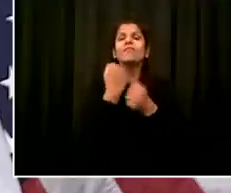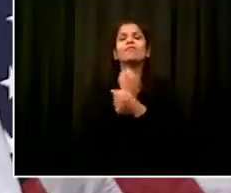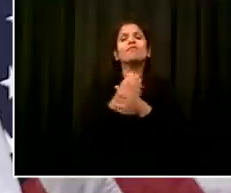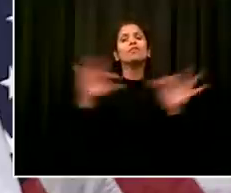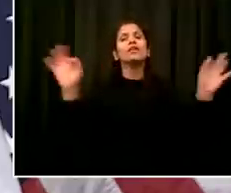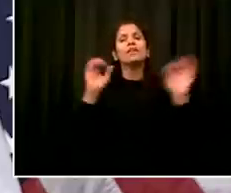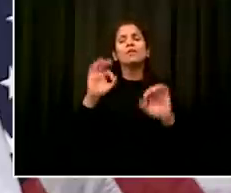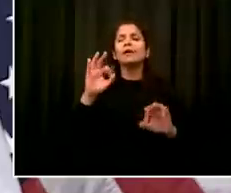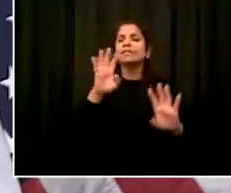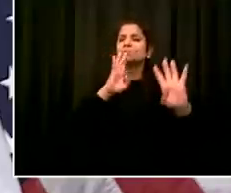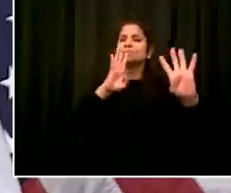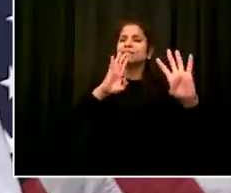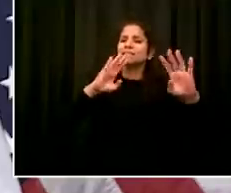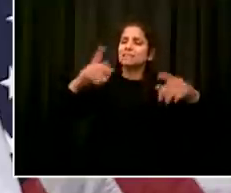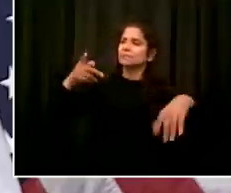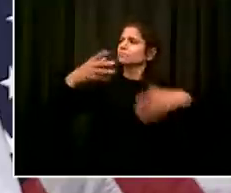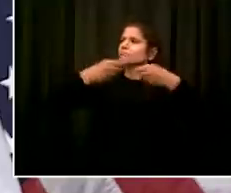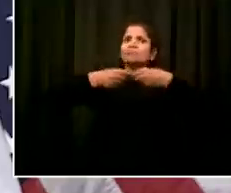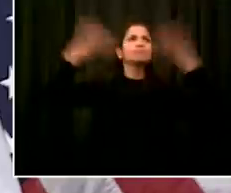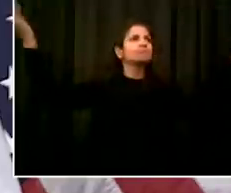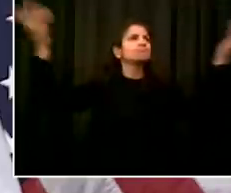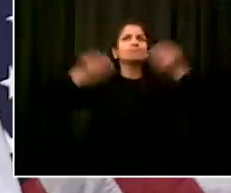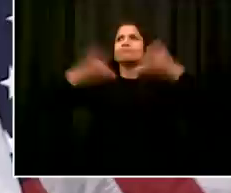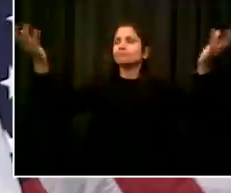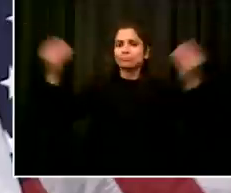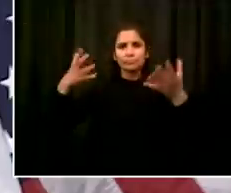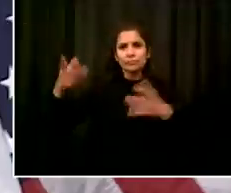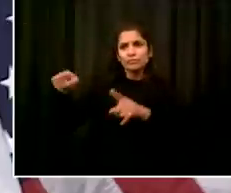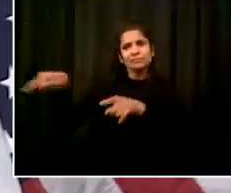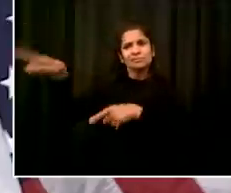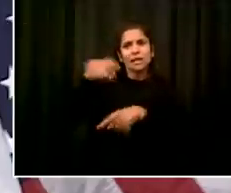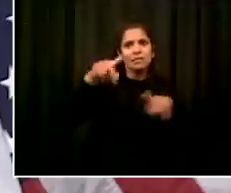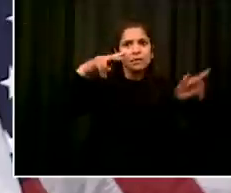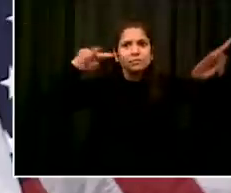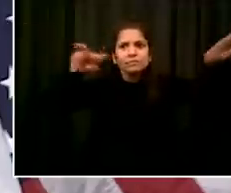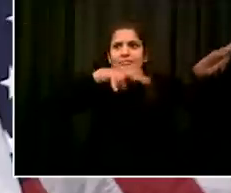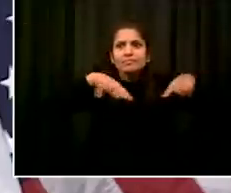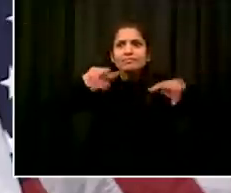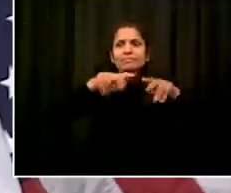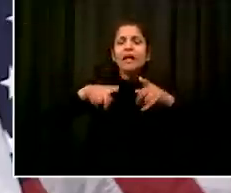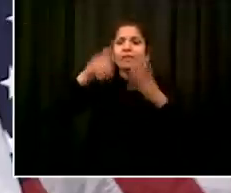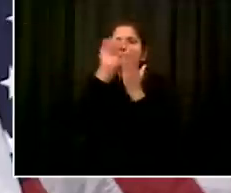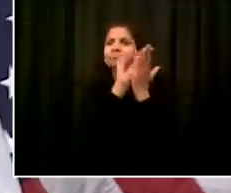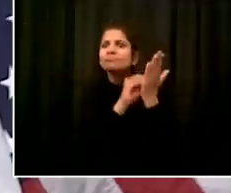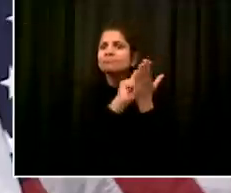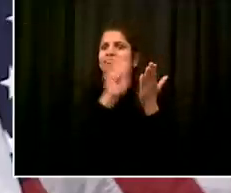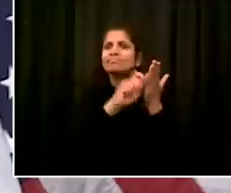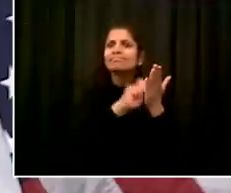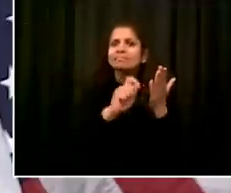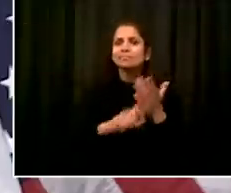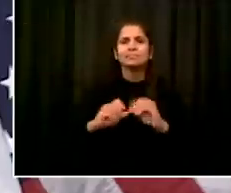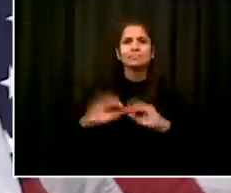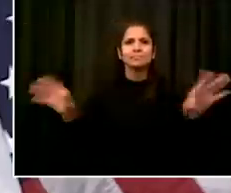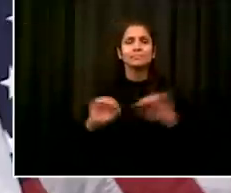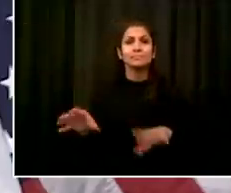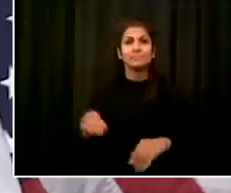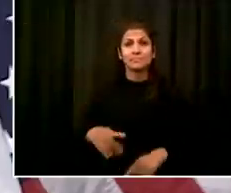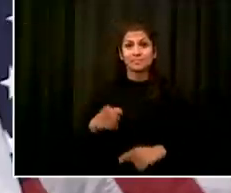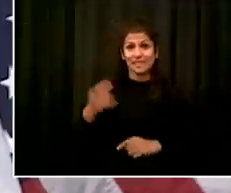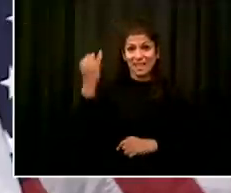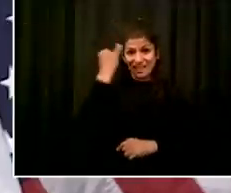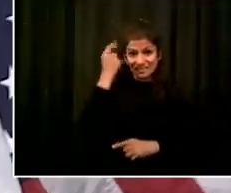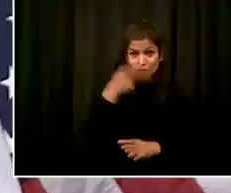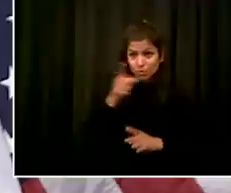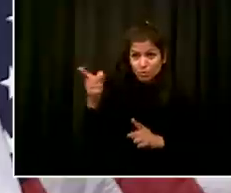way treated inappropriately, I want that investigated by the NYPD immediately. And I want to make sure